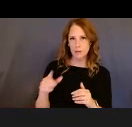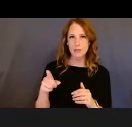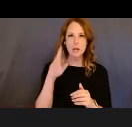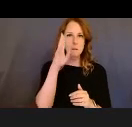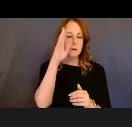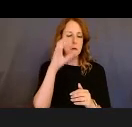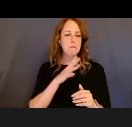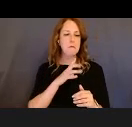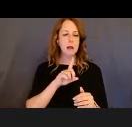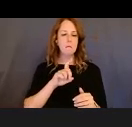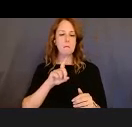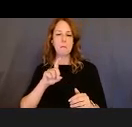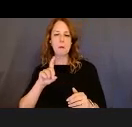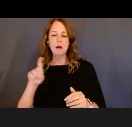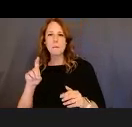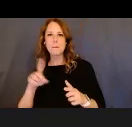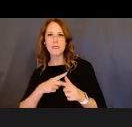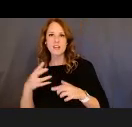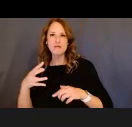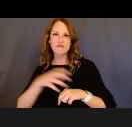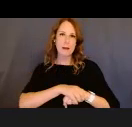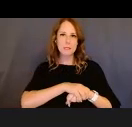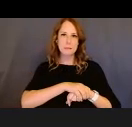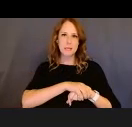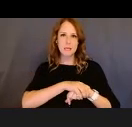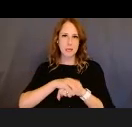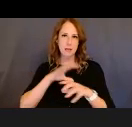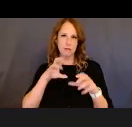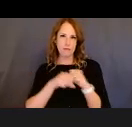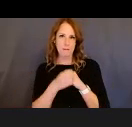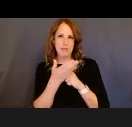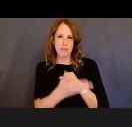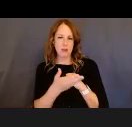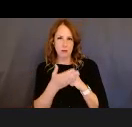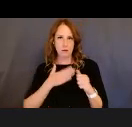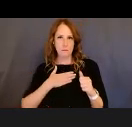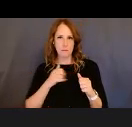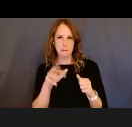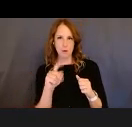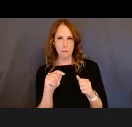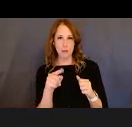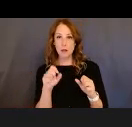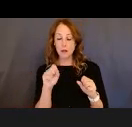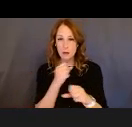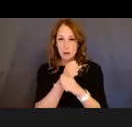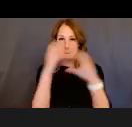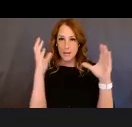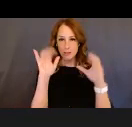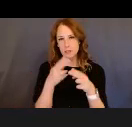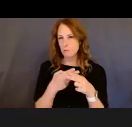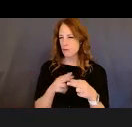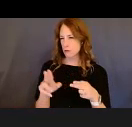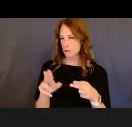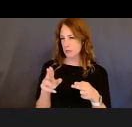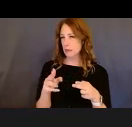he immediately grabs me and proceeds to rape me right there in my apartment. Now you can imagine, and that's just a brief synopsis of